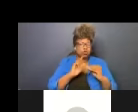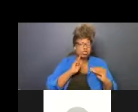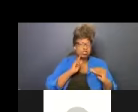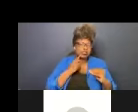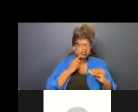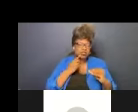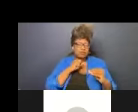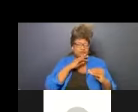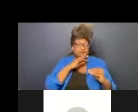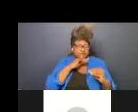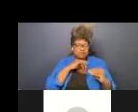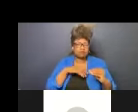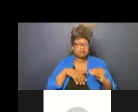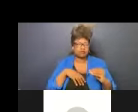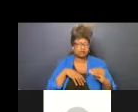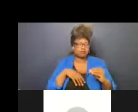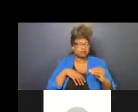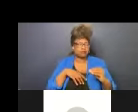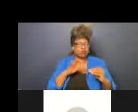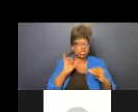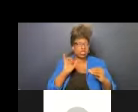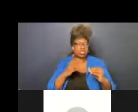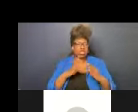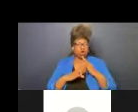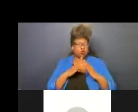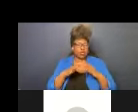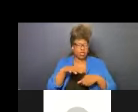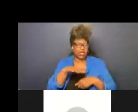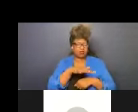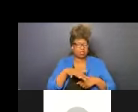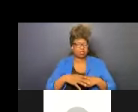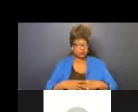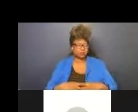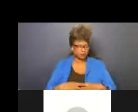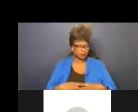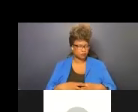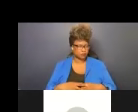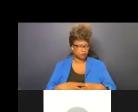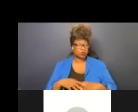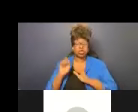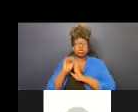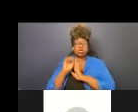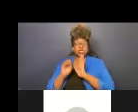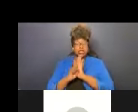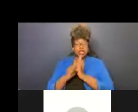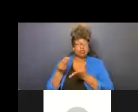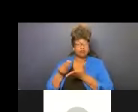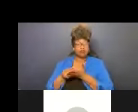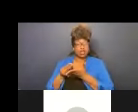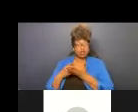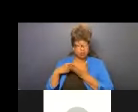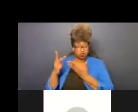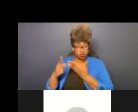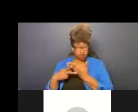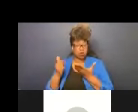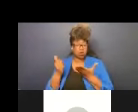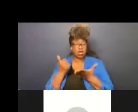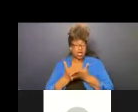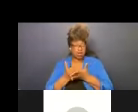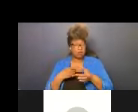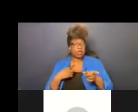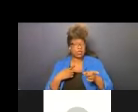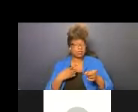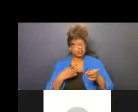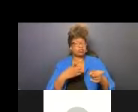for example, that we see in urban areas. Coordination of state funding programs to accelerate the transformation of these sites is